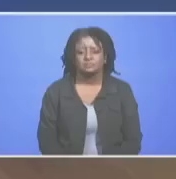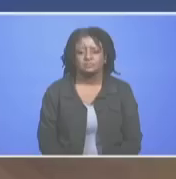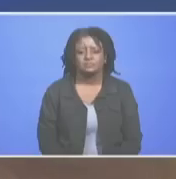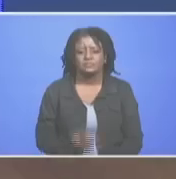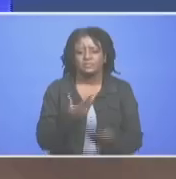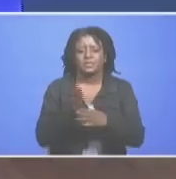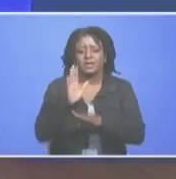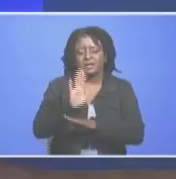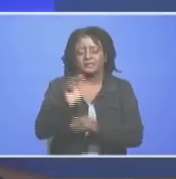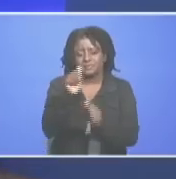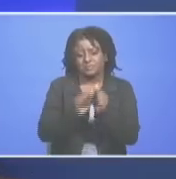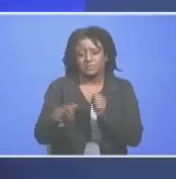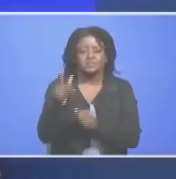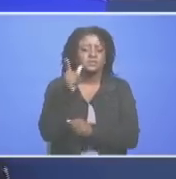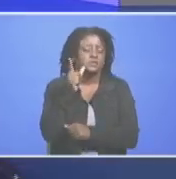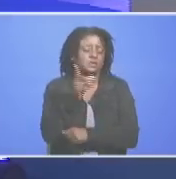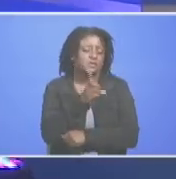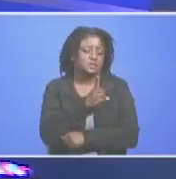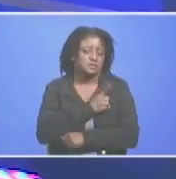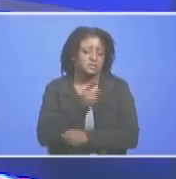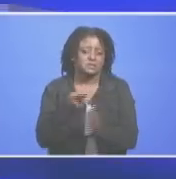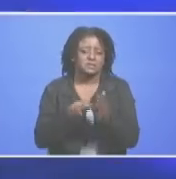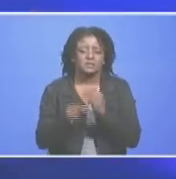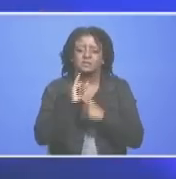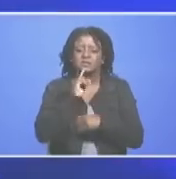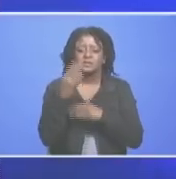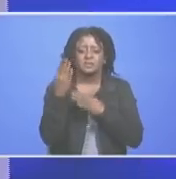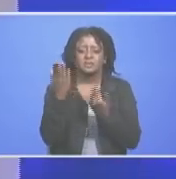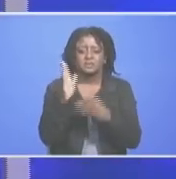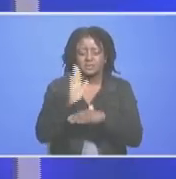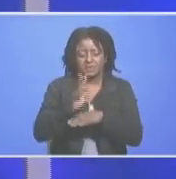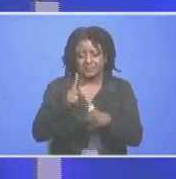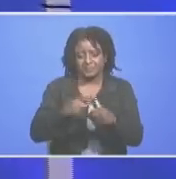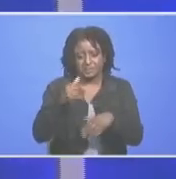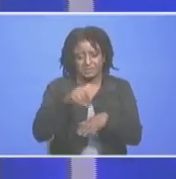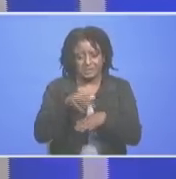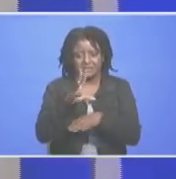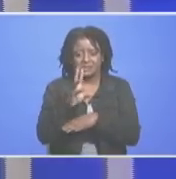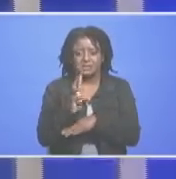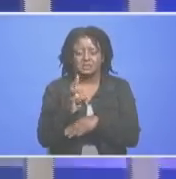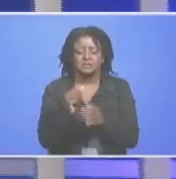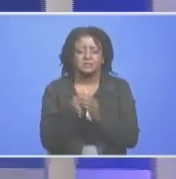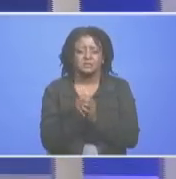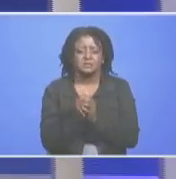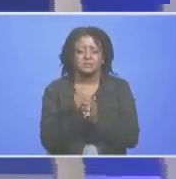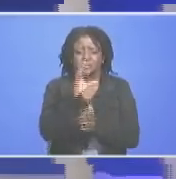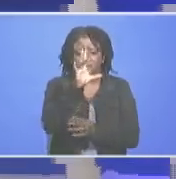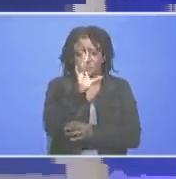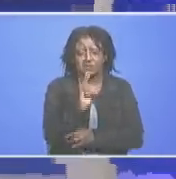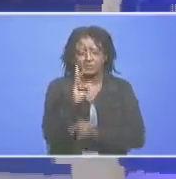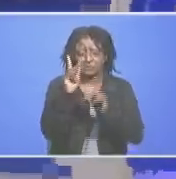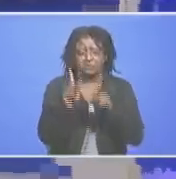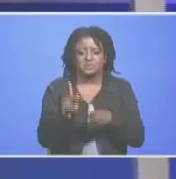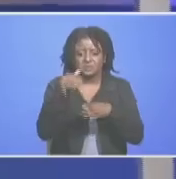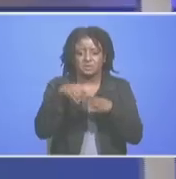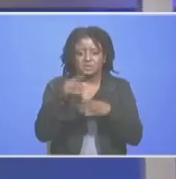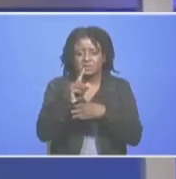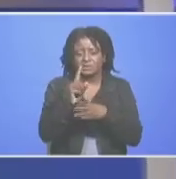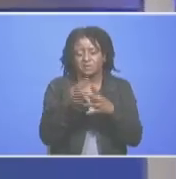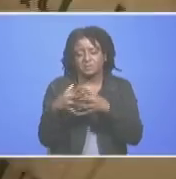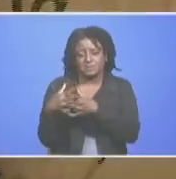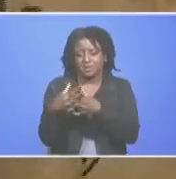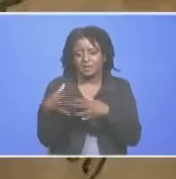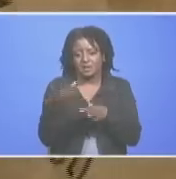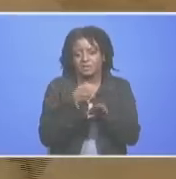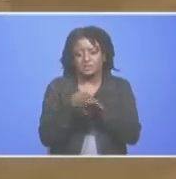Good evening, everyone. I'm LaDawn Davis, and this is the Bahamas Tonight, first at 6. 7 persons, including an American and